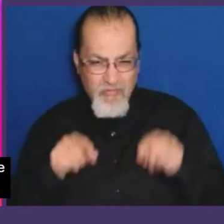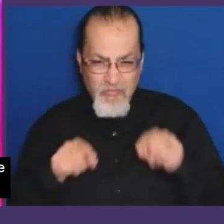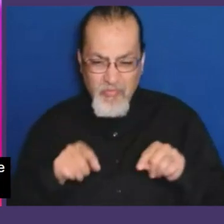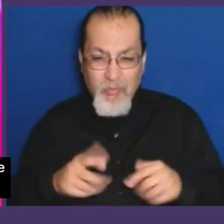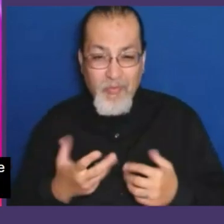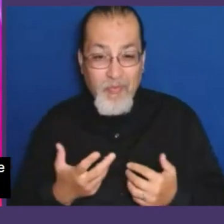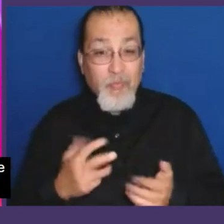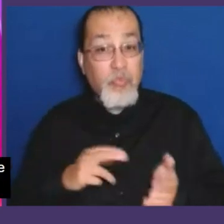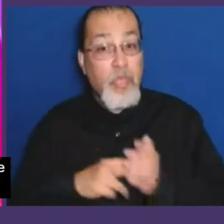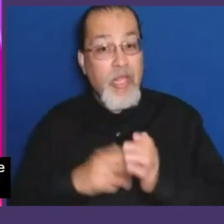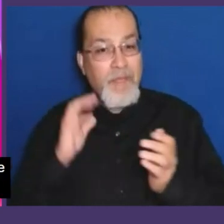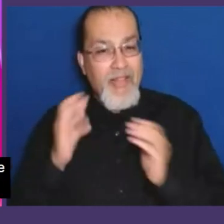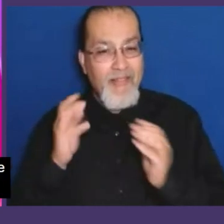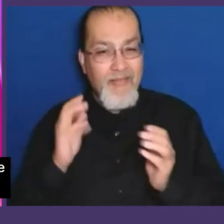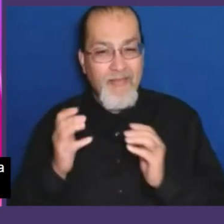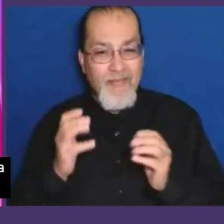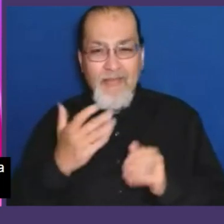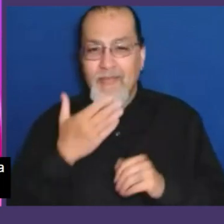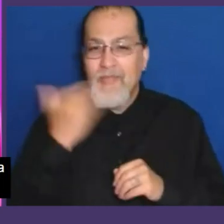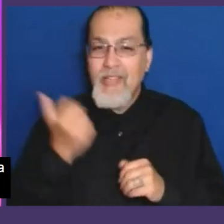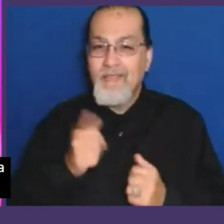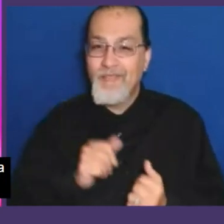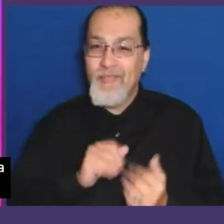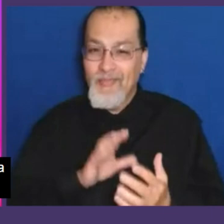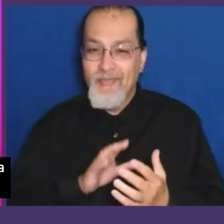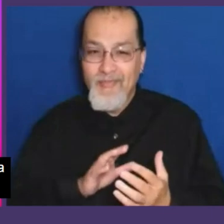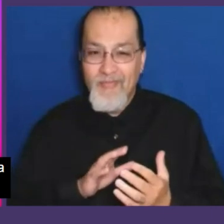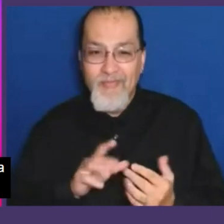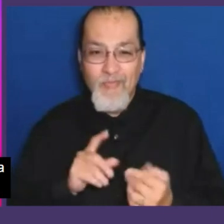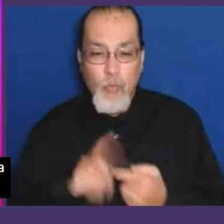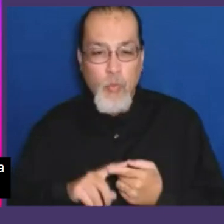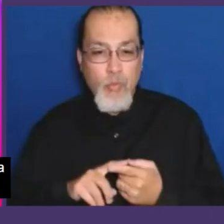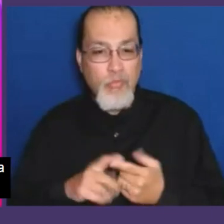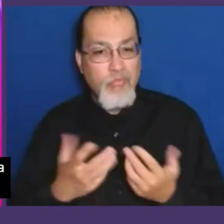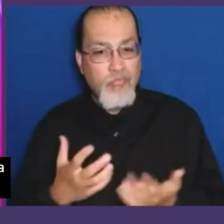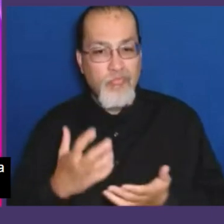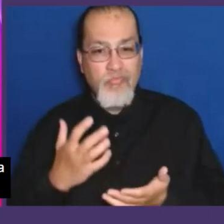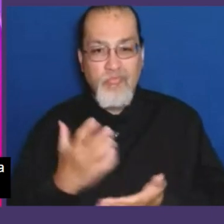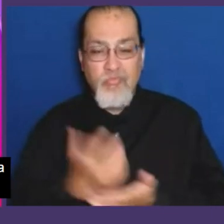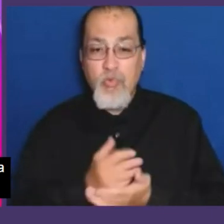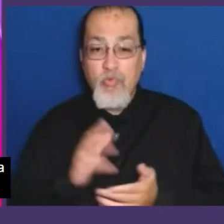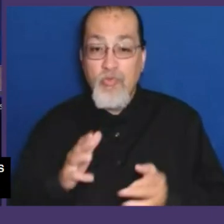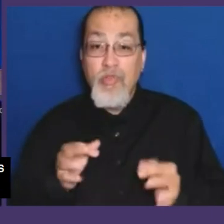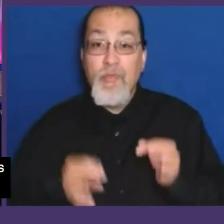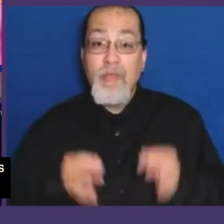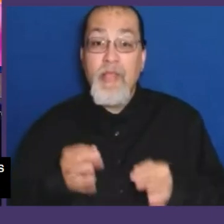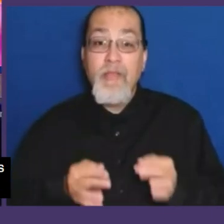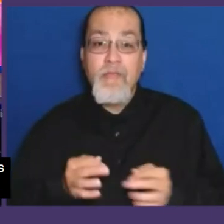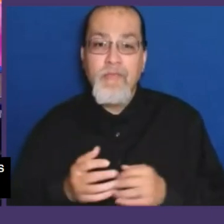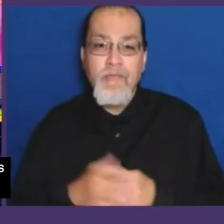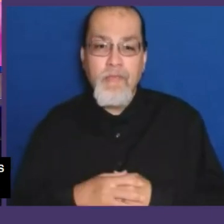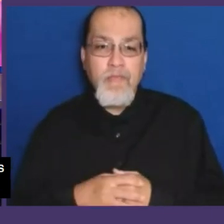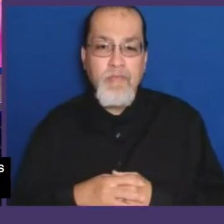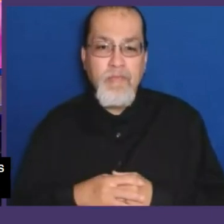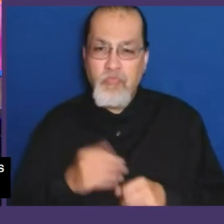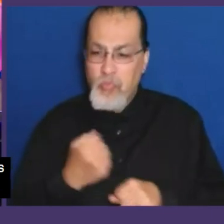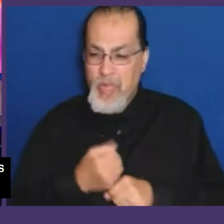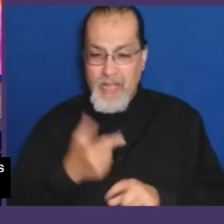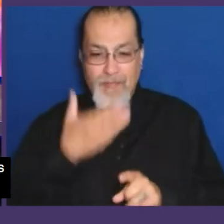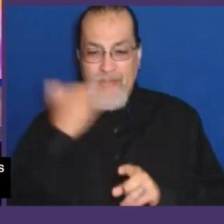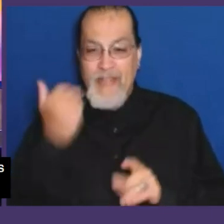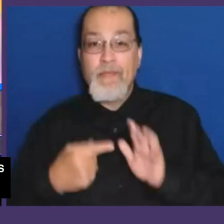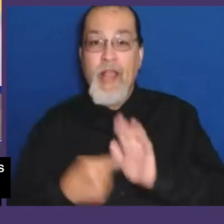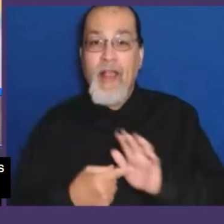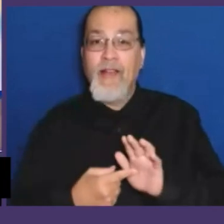to potentially leverage yourself as a human and your judgment to create a slightly better model. Now, RLHF models are